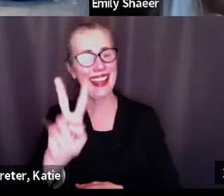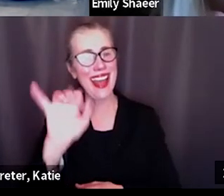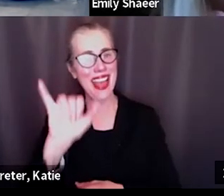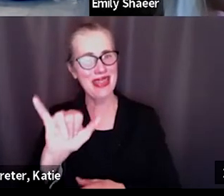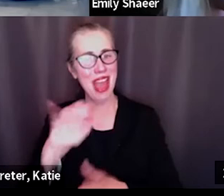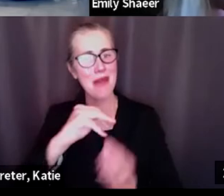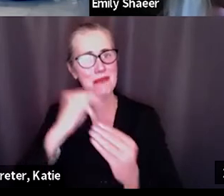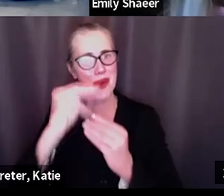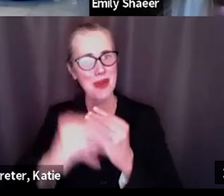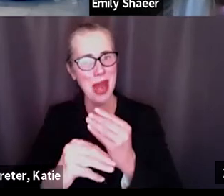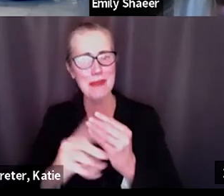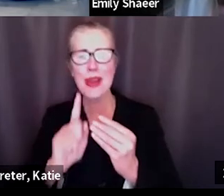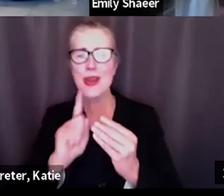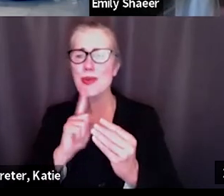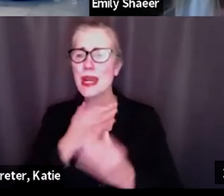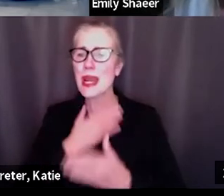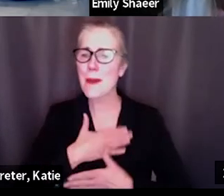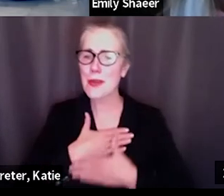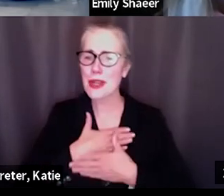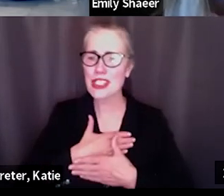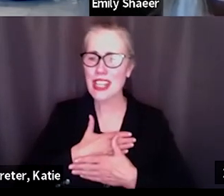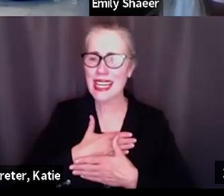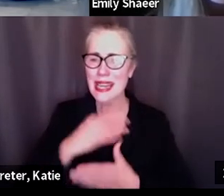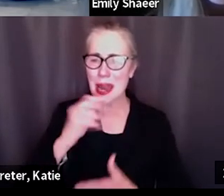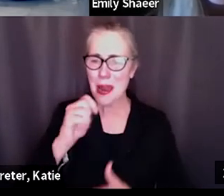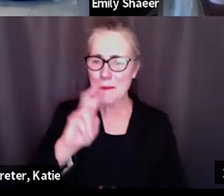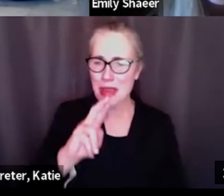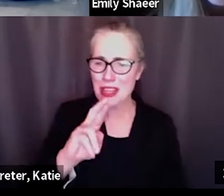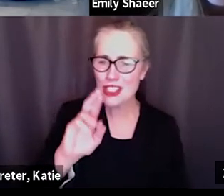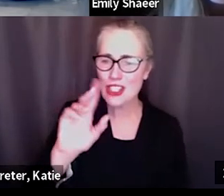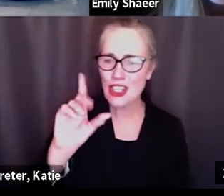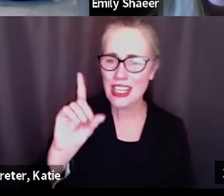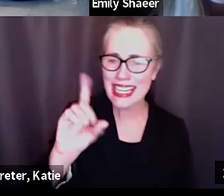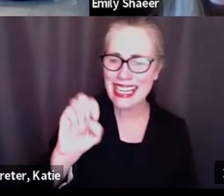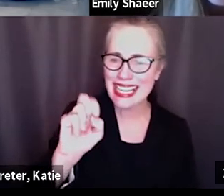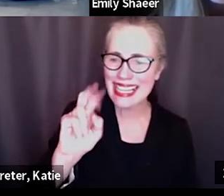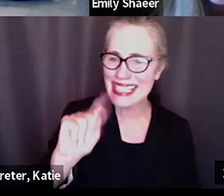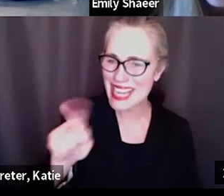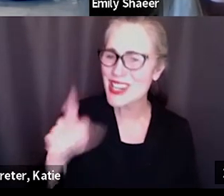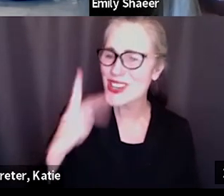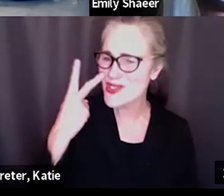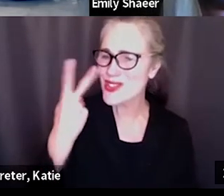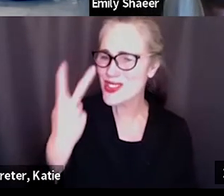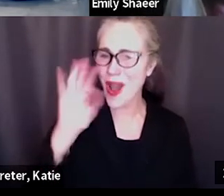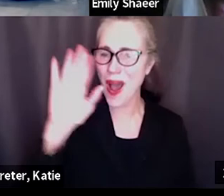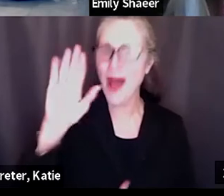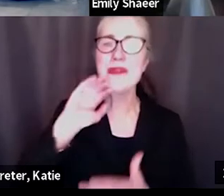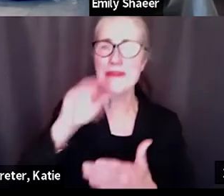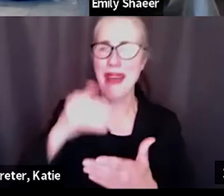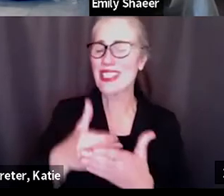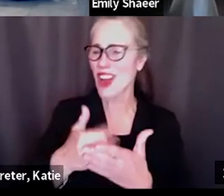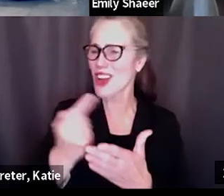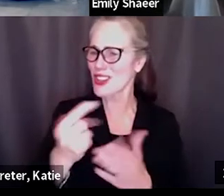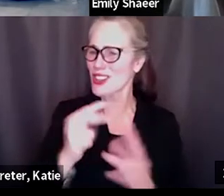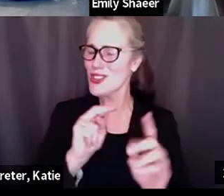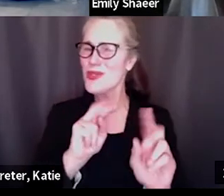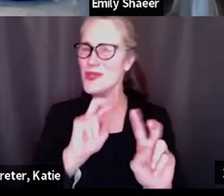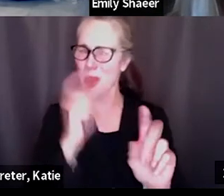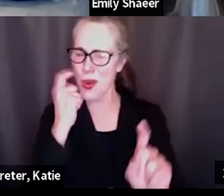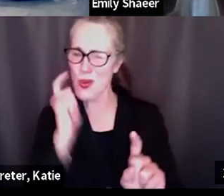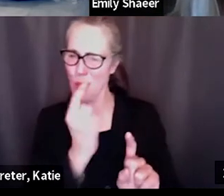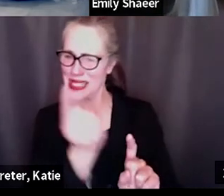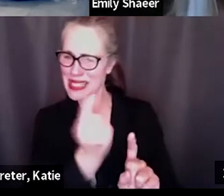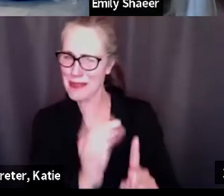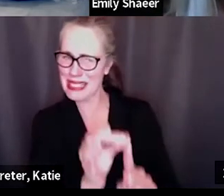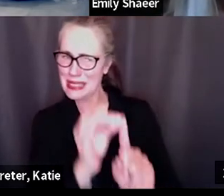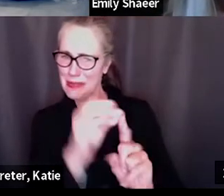seeing that um seeing something in her that that really made a difference for her to this day and thank you